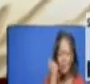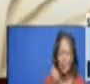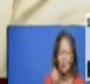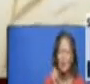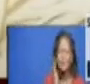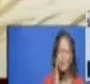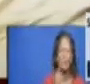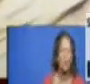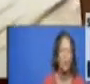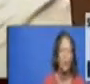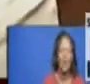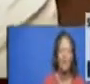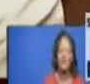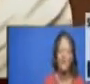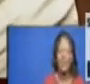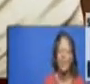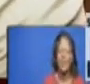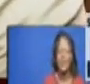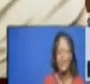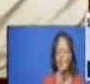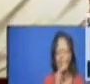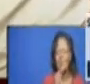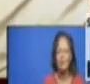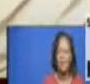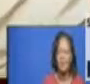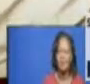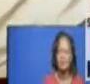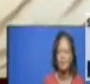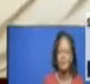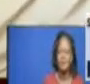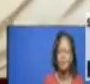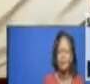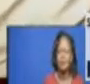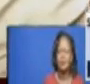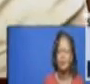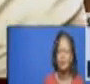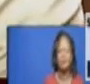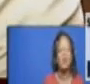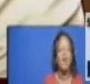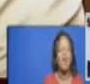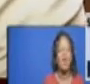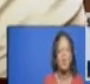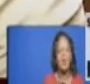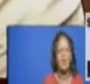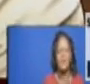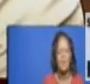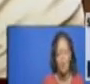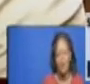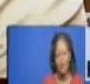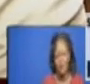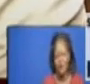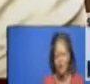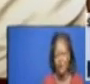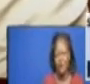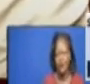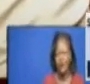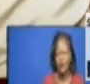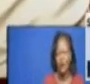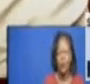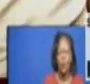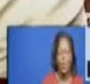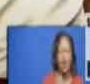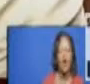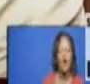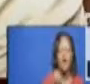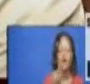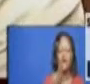hard worker. My father was a polygamous man. We are 48 siblings